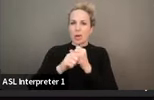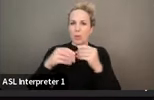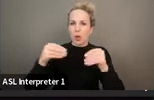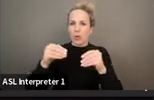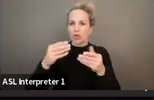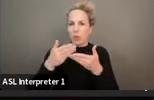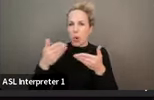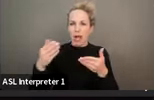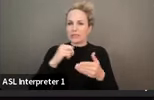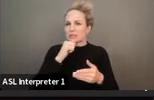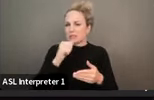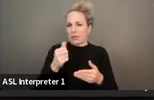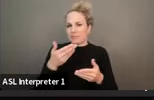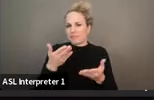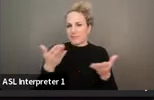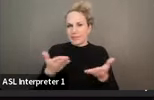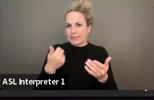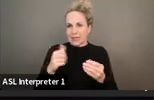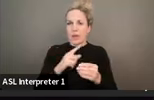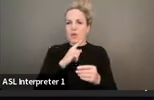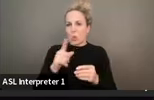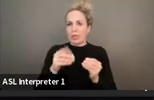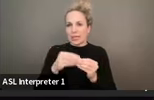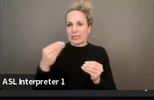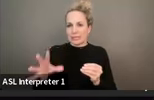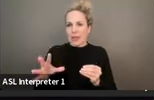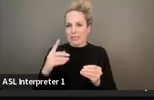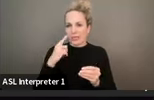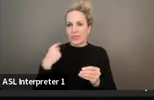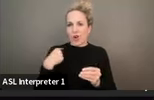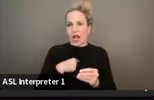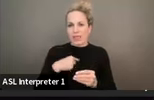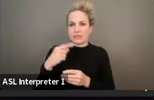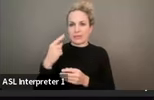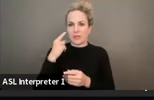exist or are really, really expensive for us as a charity to purchase.